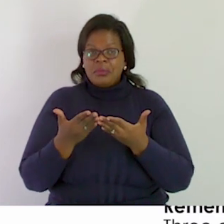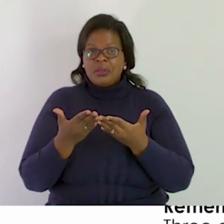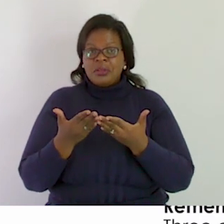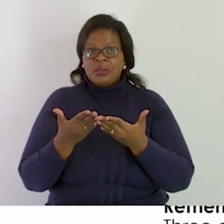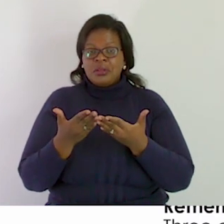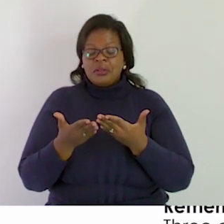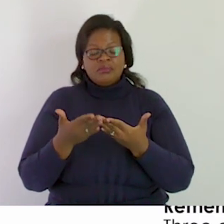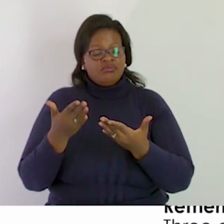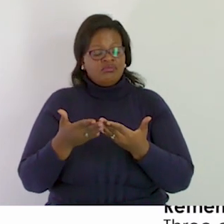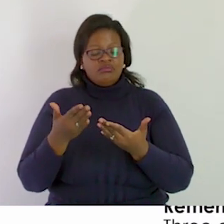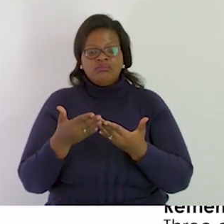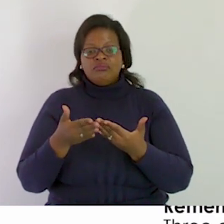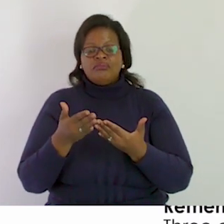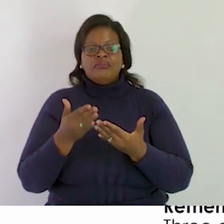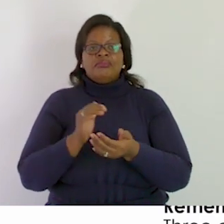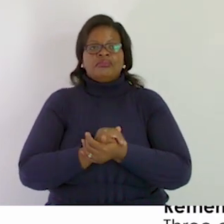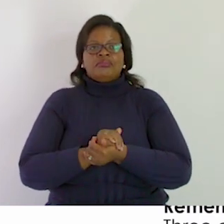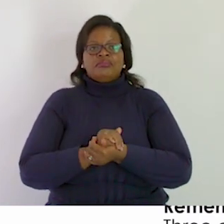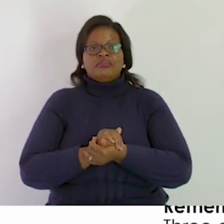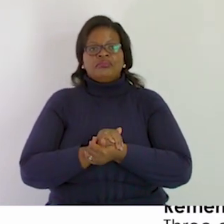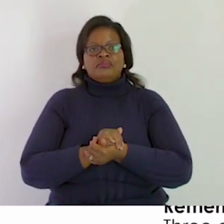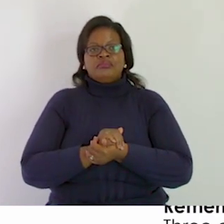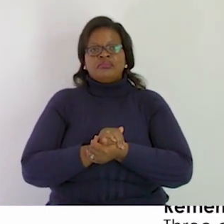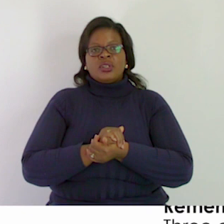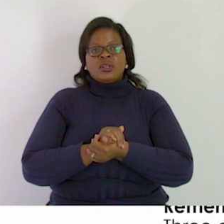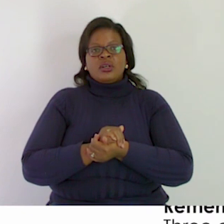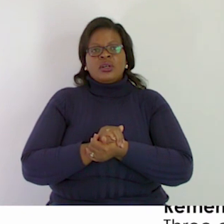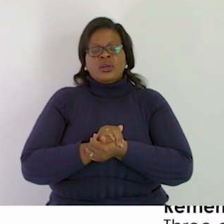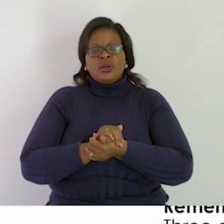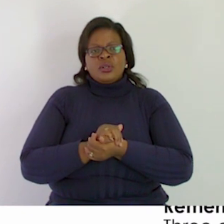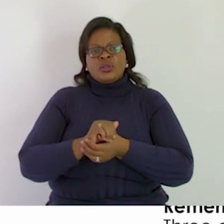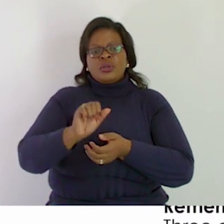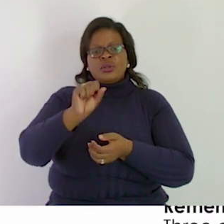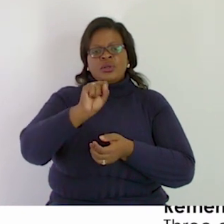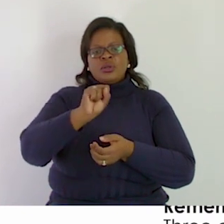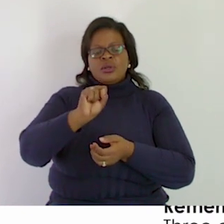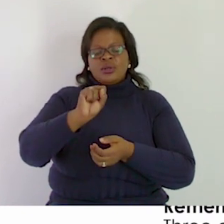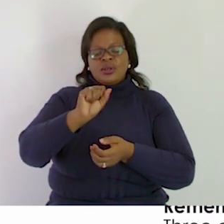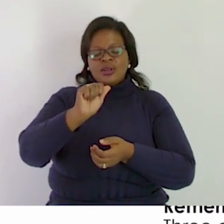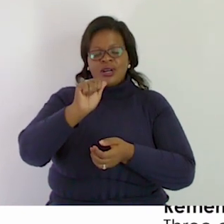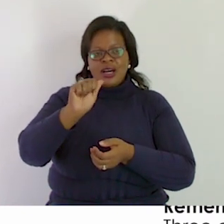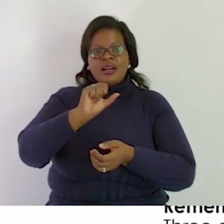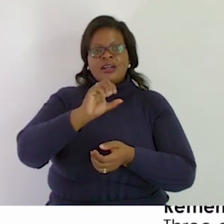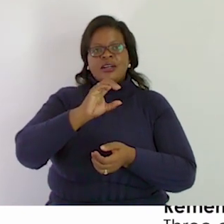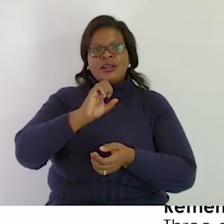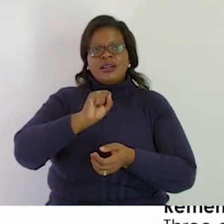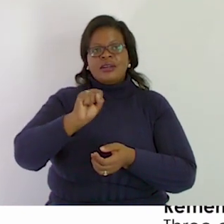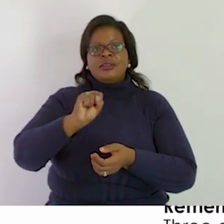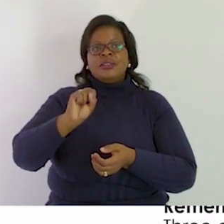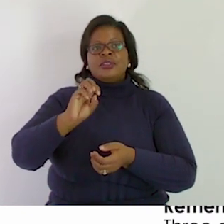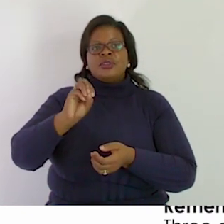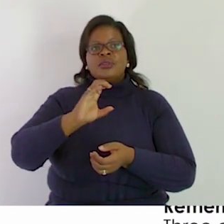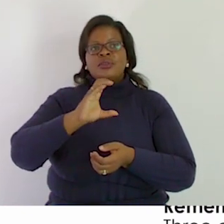simple, all right? Look at the word associative. What does that mean? To associate means a